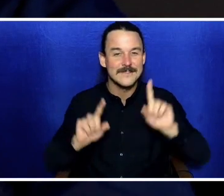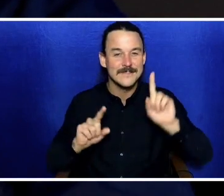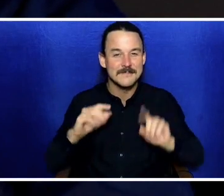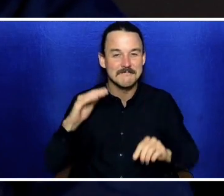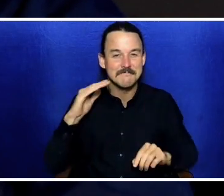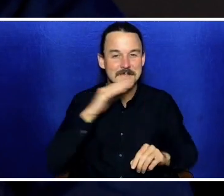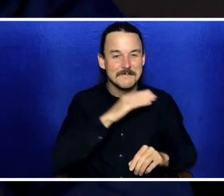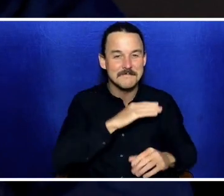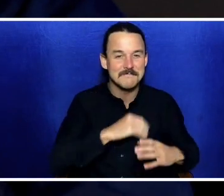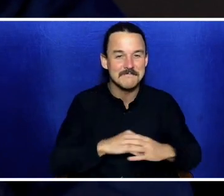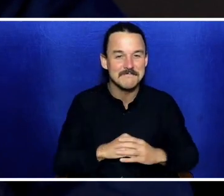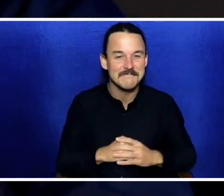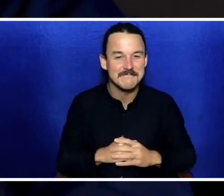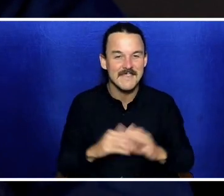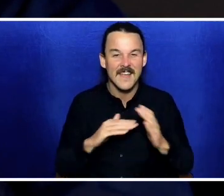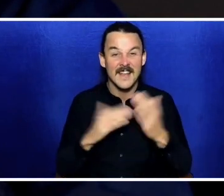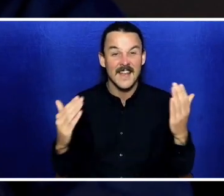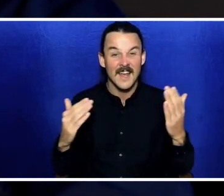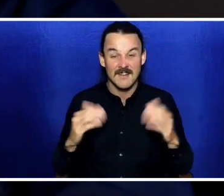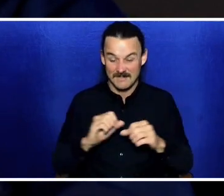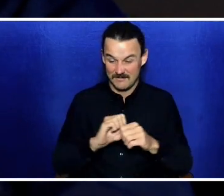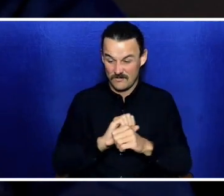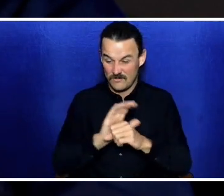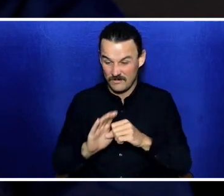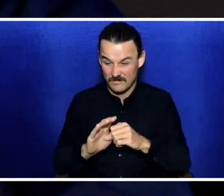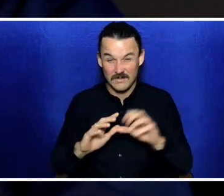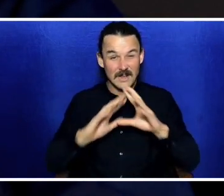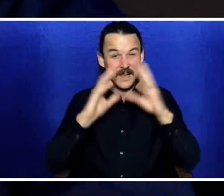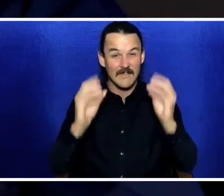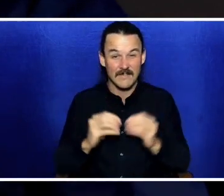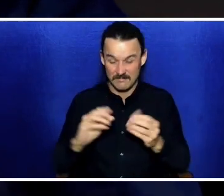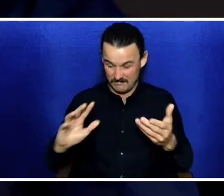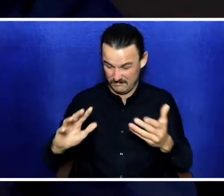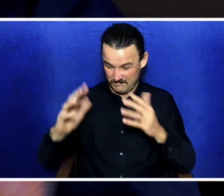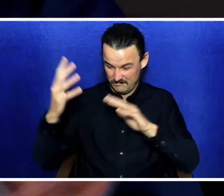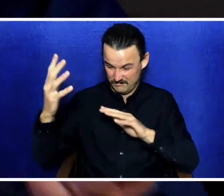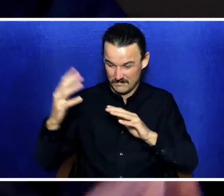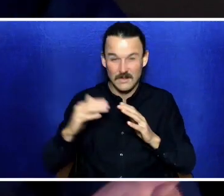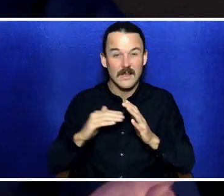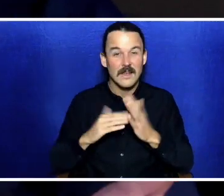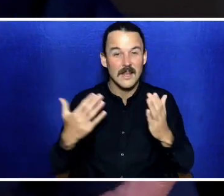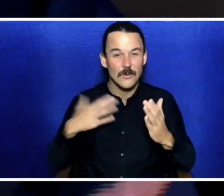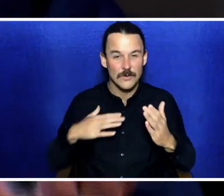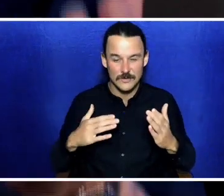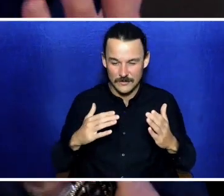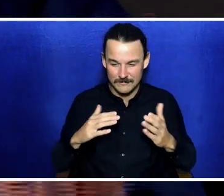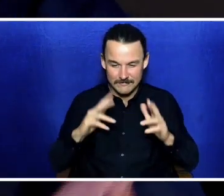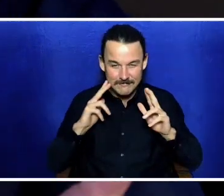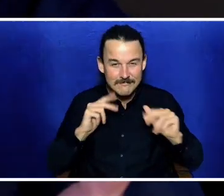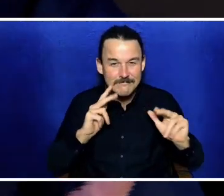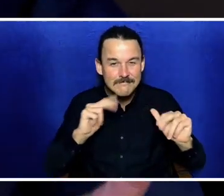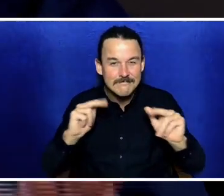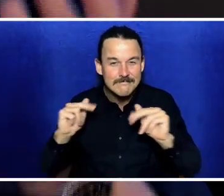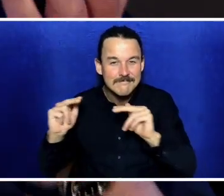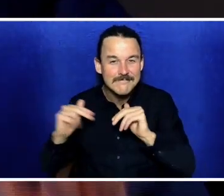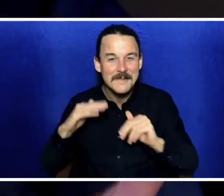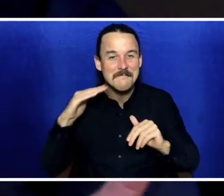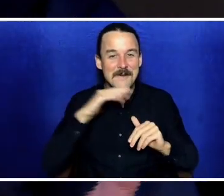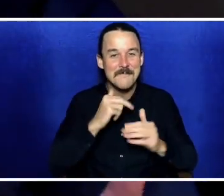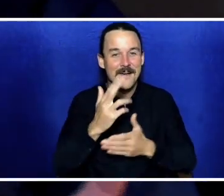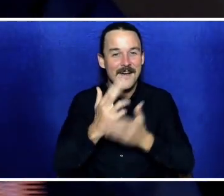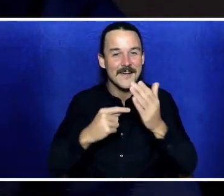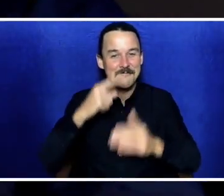to focus on our own family of artists and to enable them to shine, to give of their best as performers and,